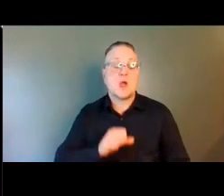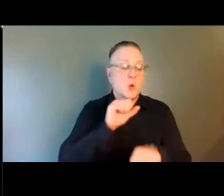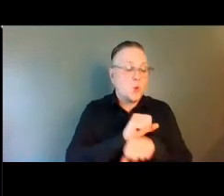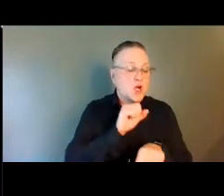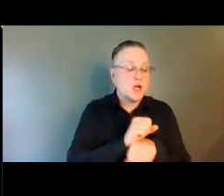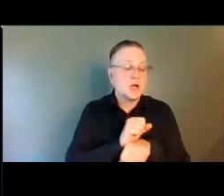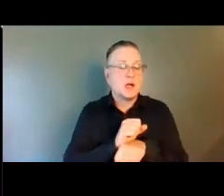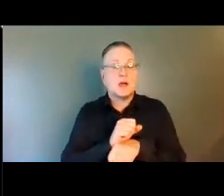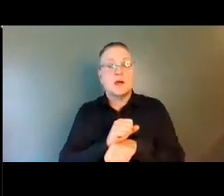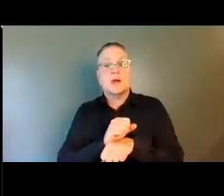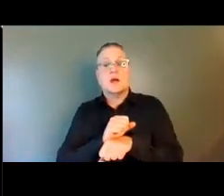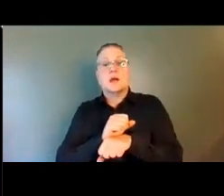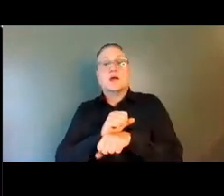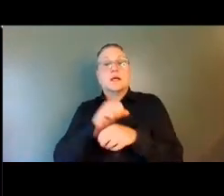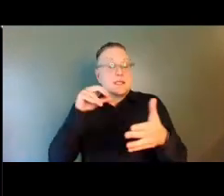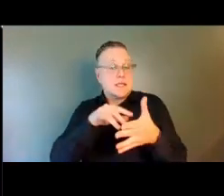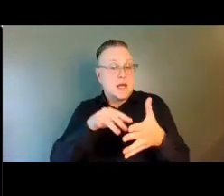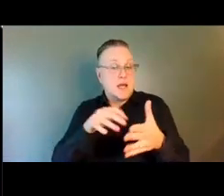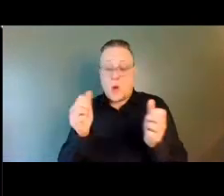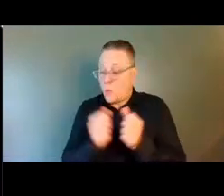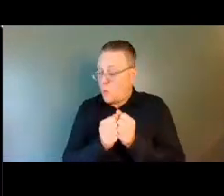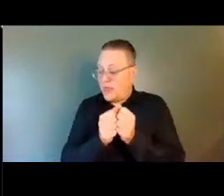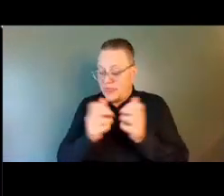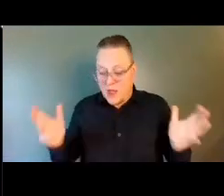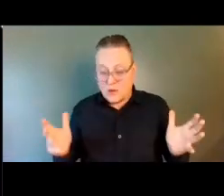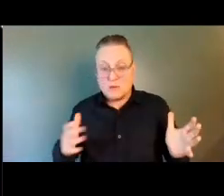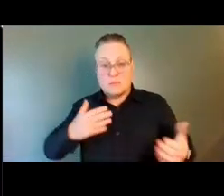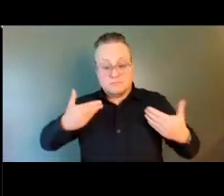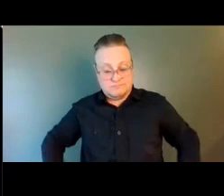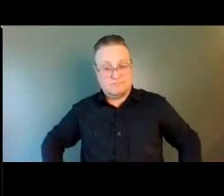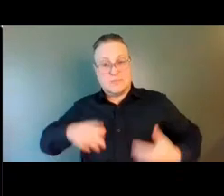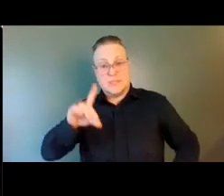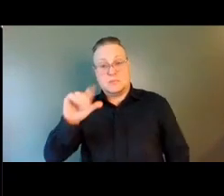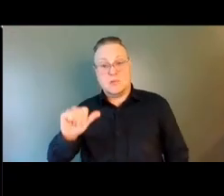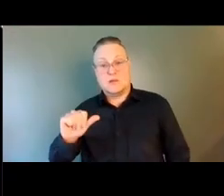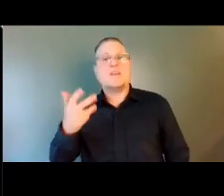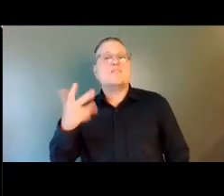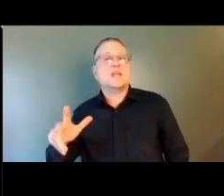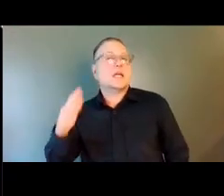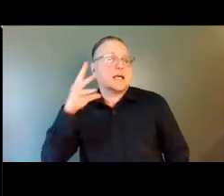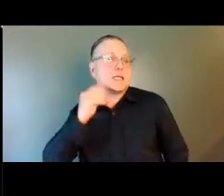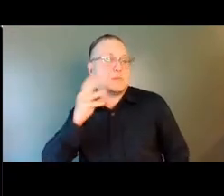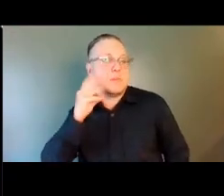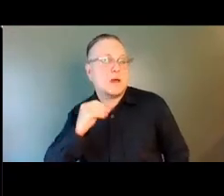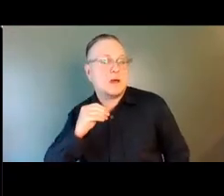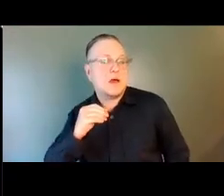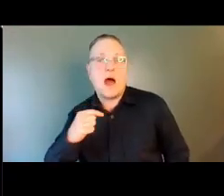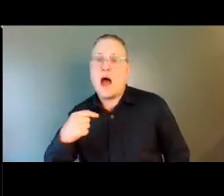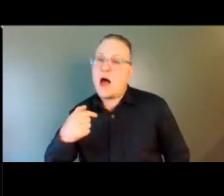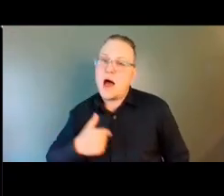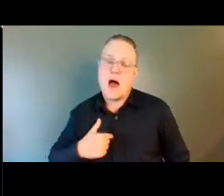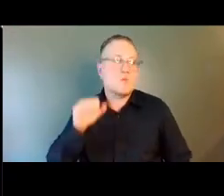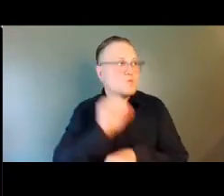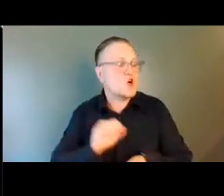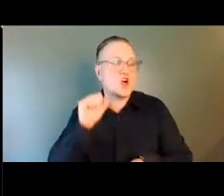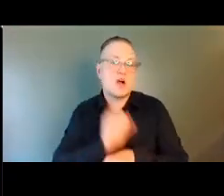of my disability. I spend too much effort trying to achieve as proof that I'm not too disabled. But who am I trying